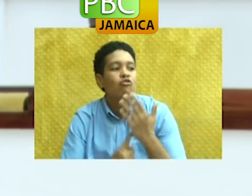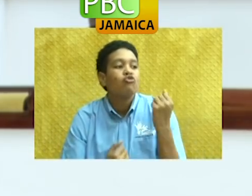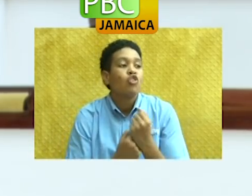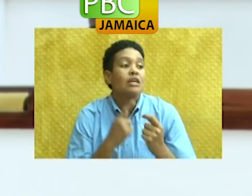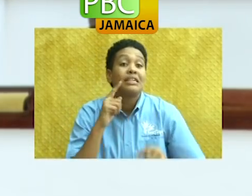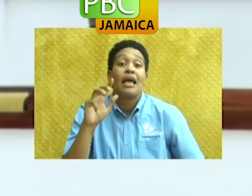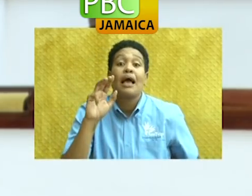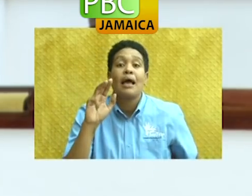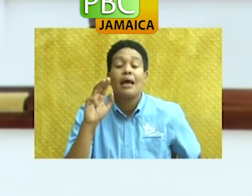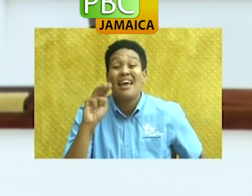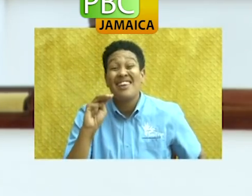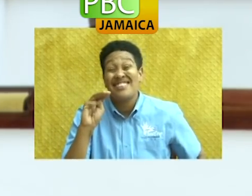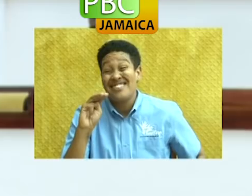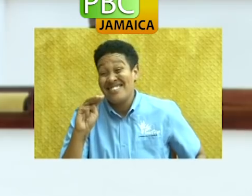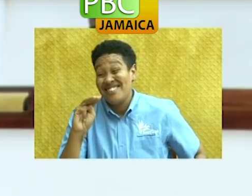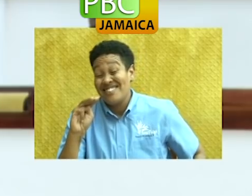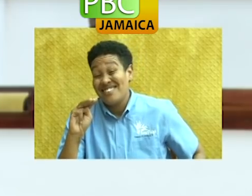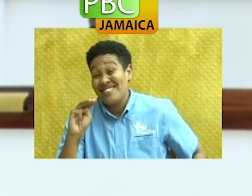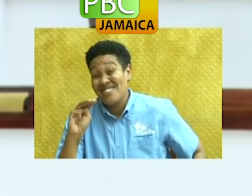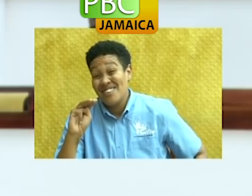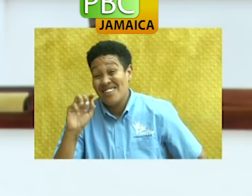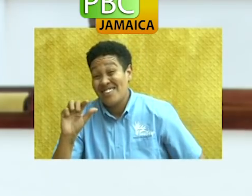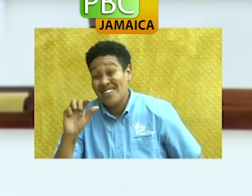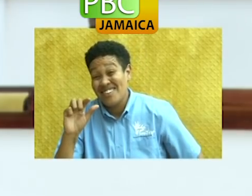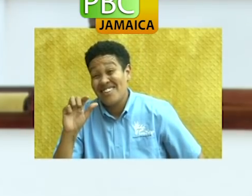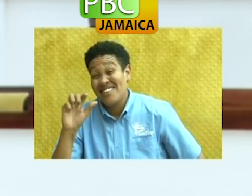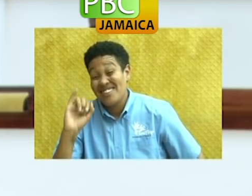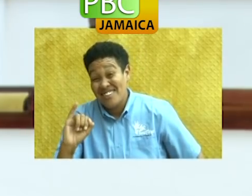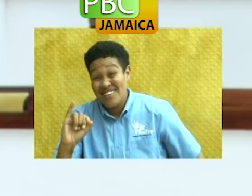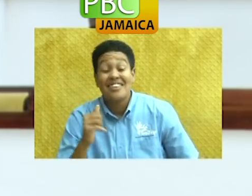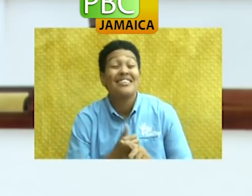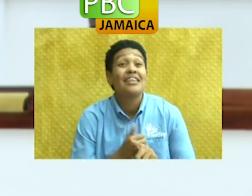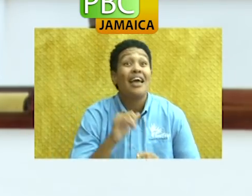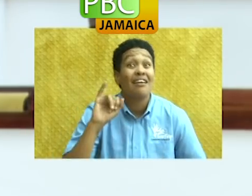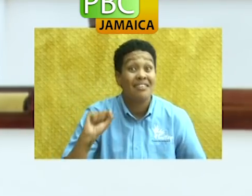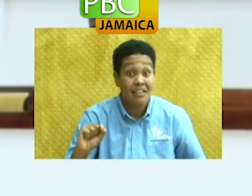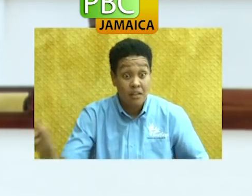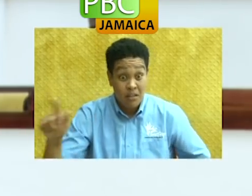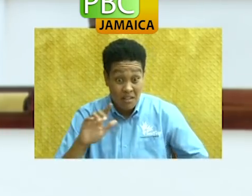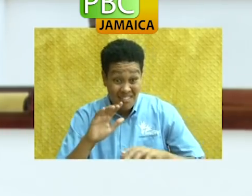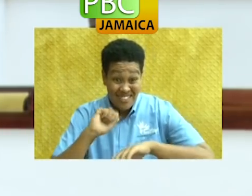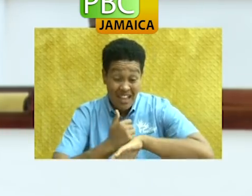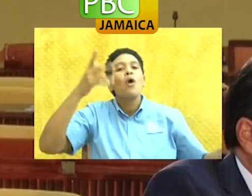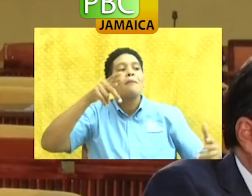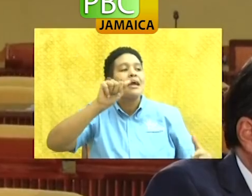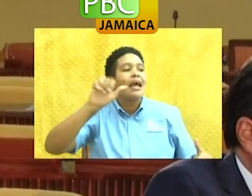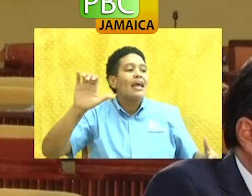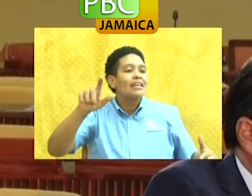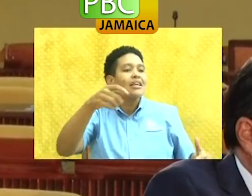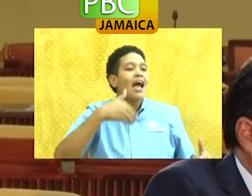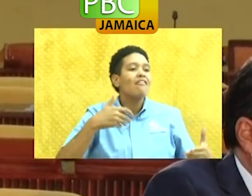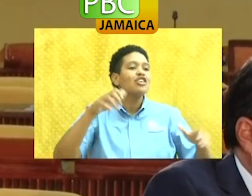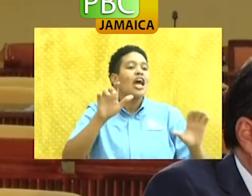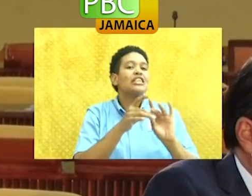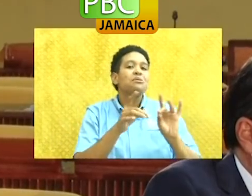says the bill is being completed and is being reviewed by the NIDS Policy Committee and the Legislation